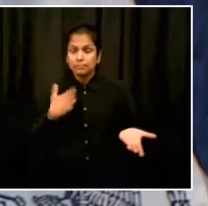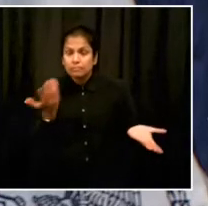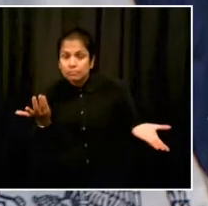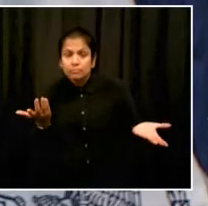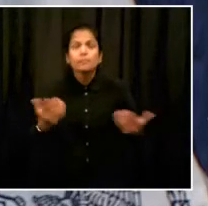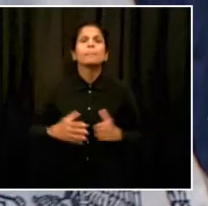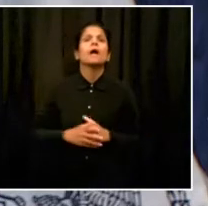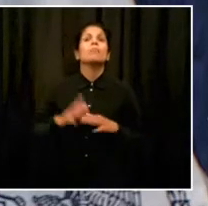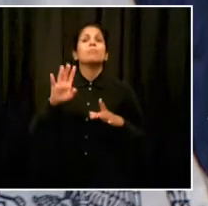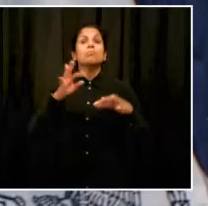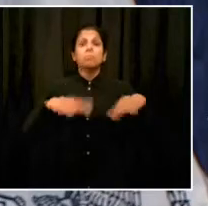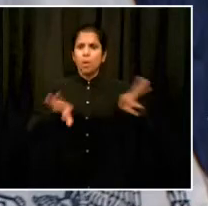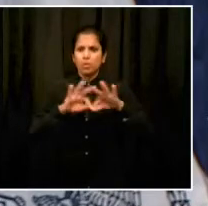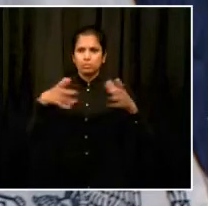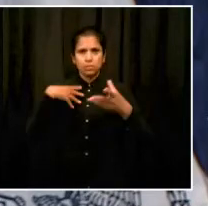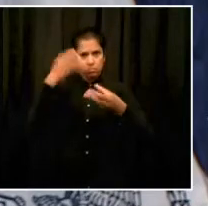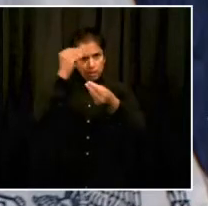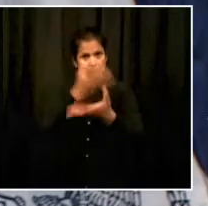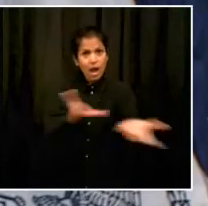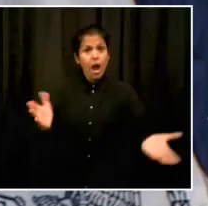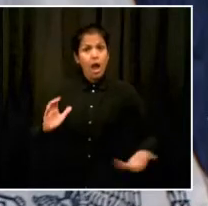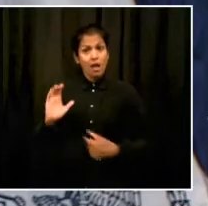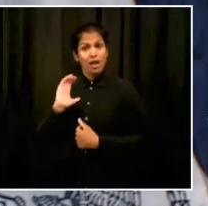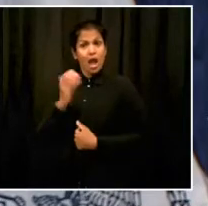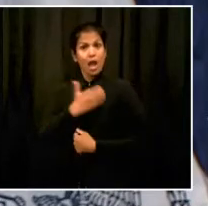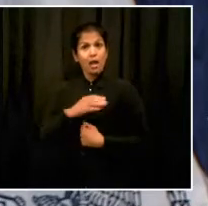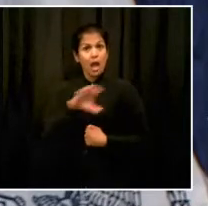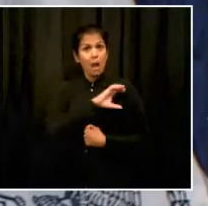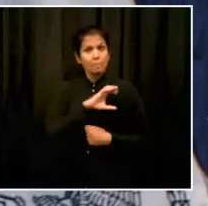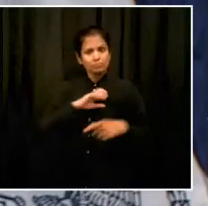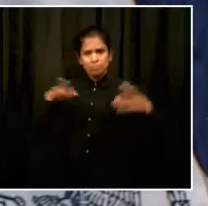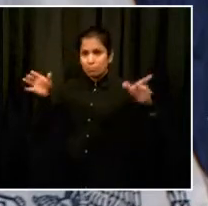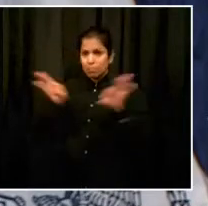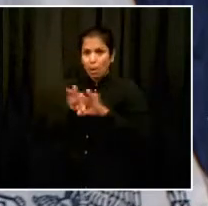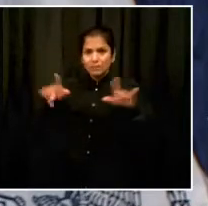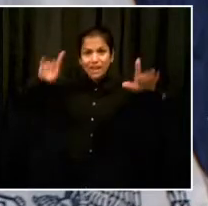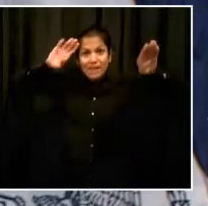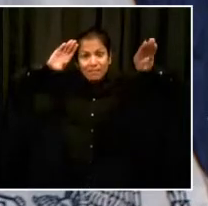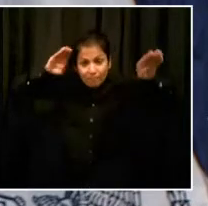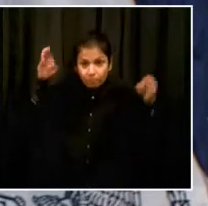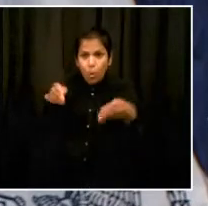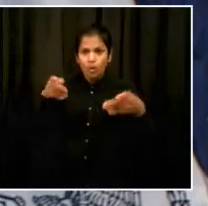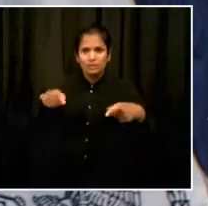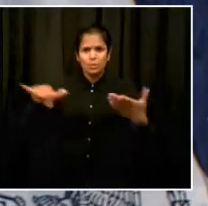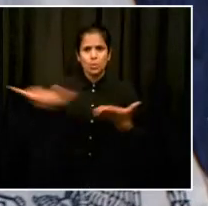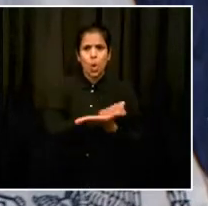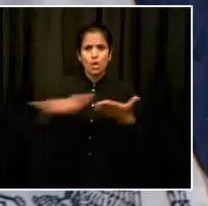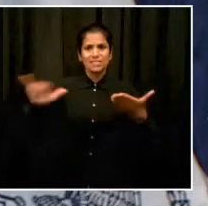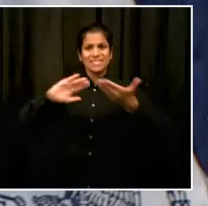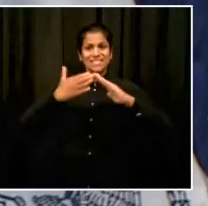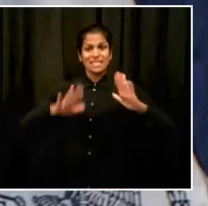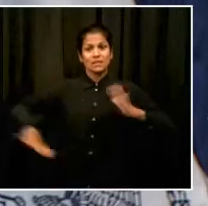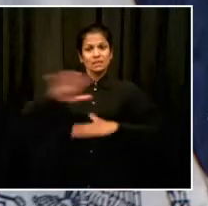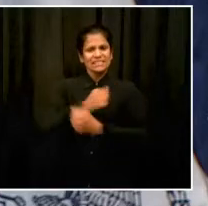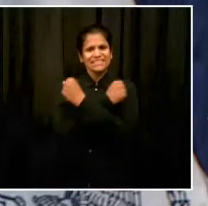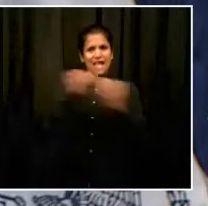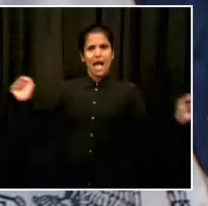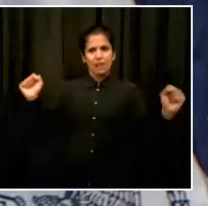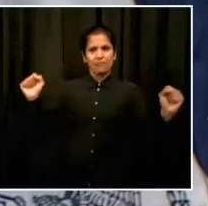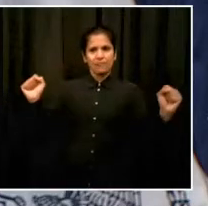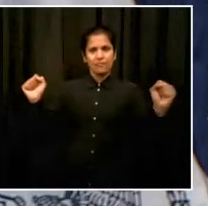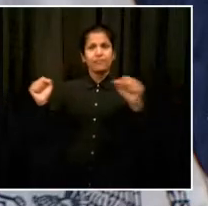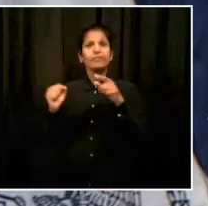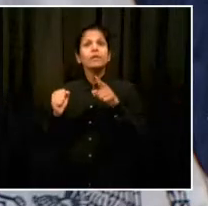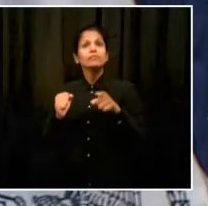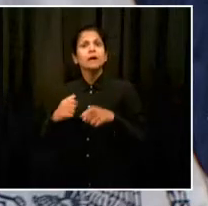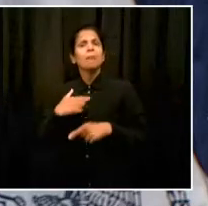on one thing, which is upholding the law and keeping people safe. So let me get more information about that, because that one would concern me if